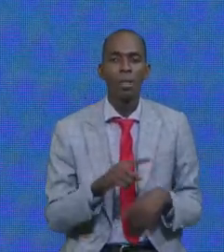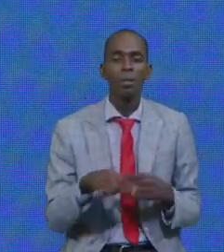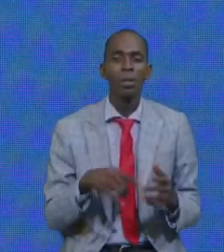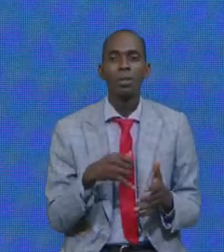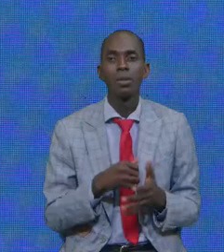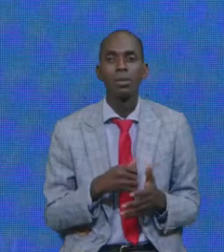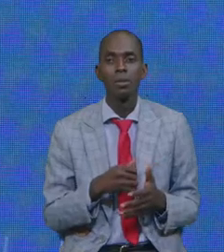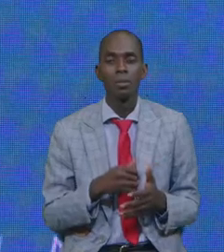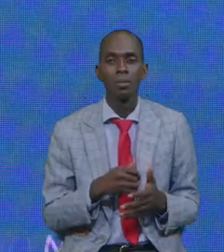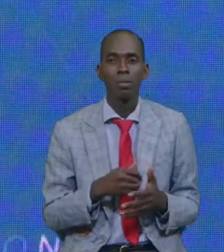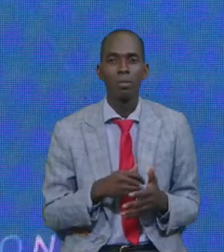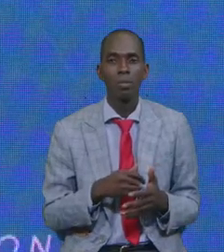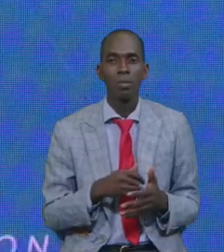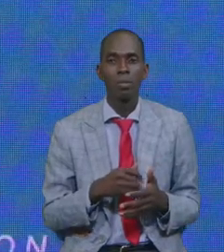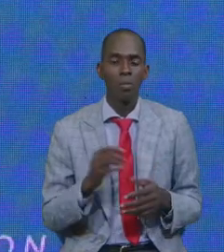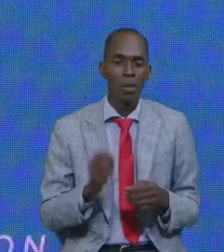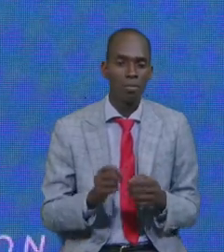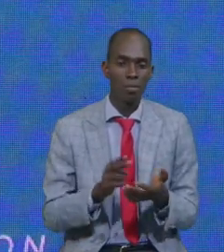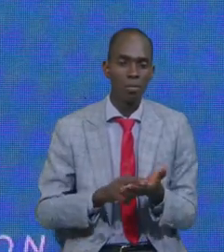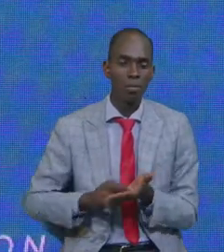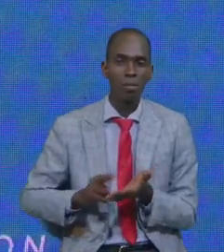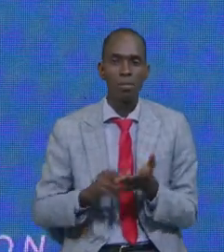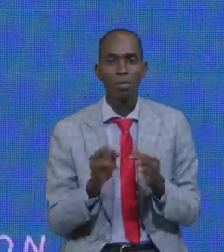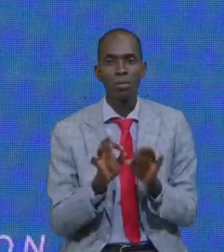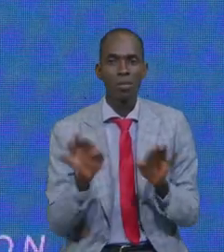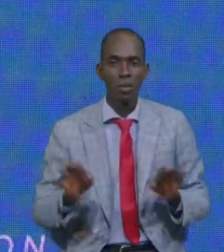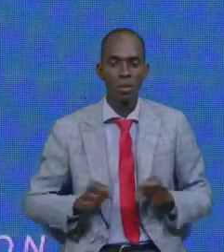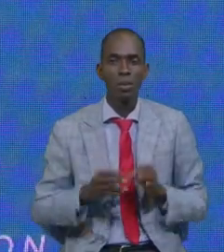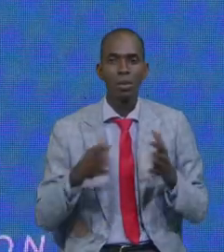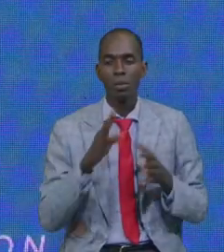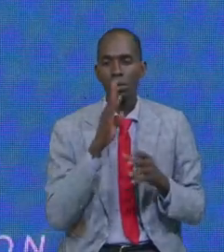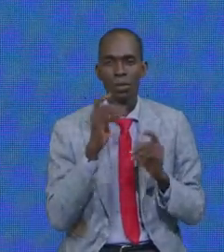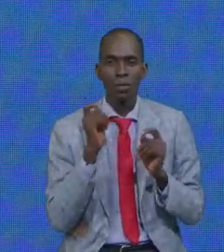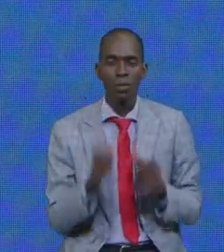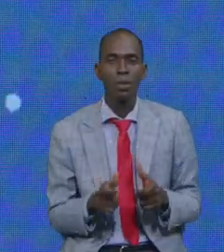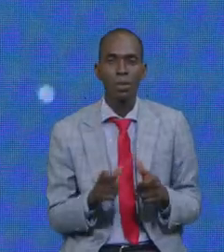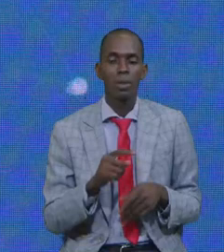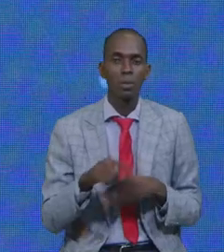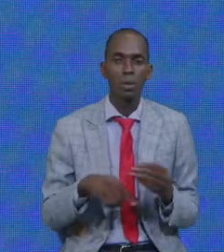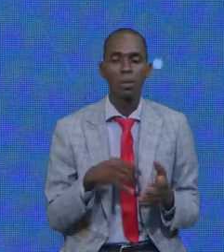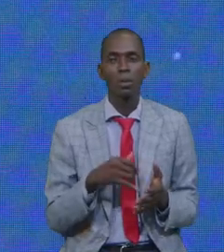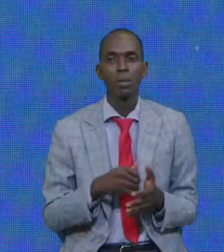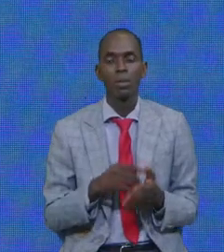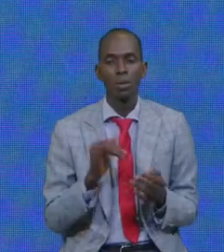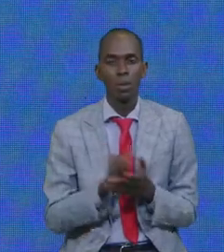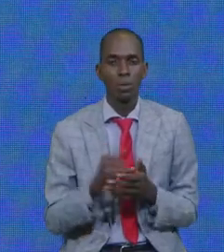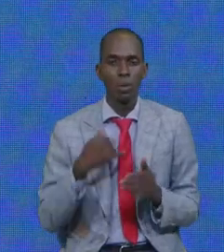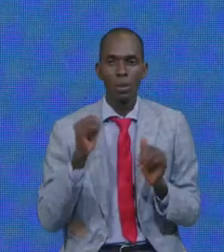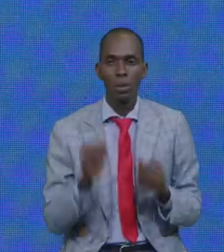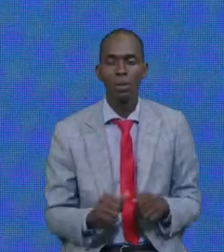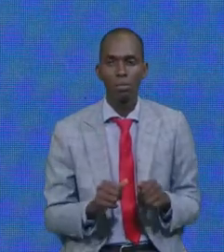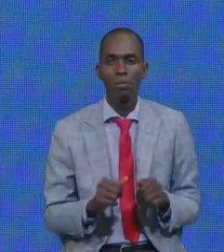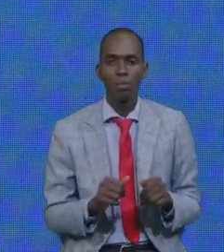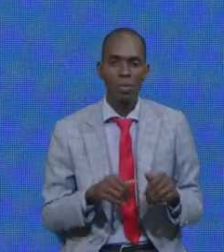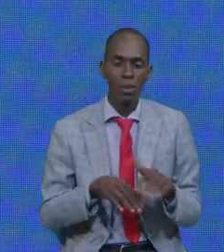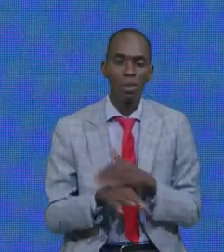In filling the form, collect by the form, so we can get into the miracle time.